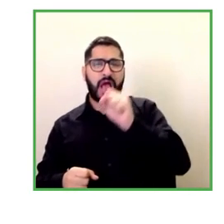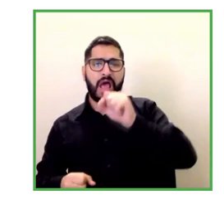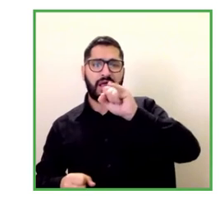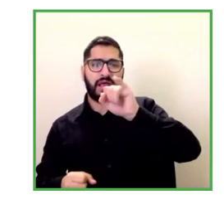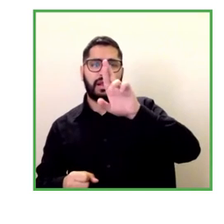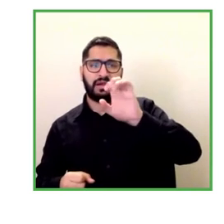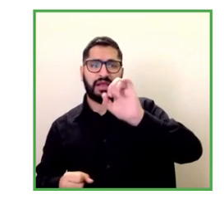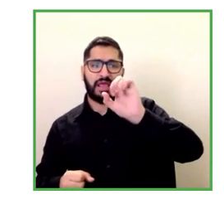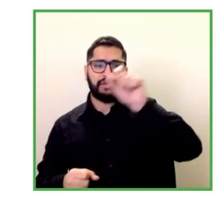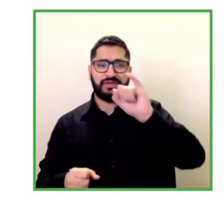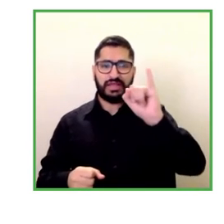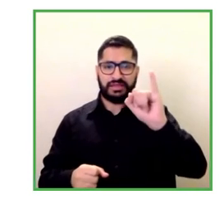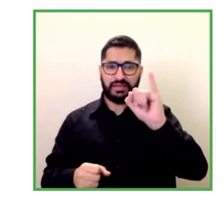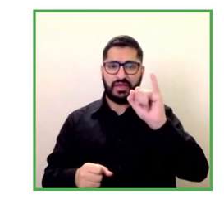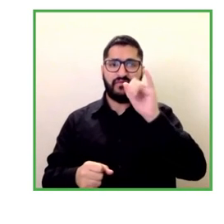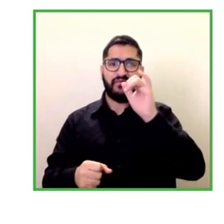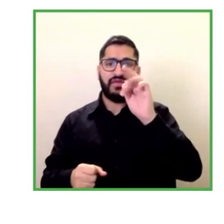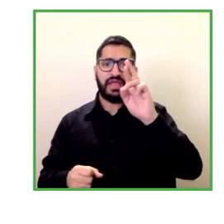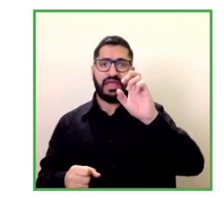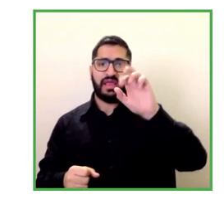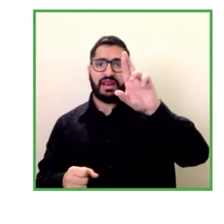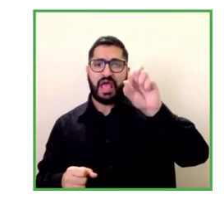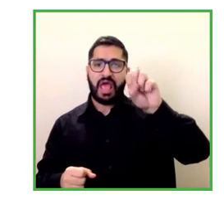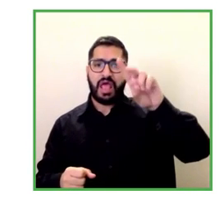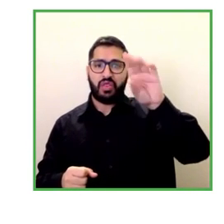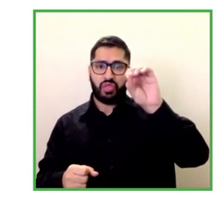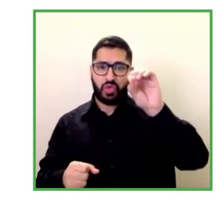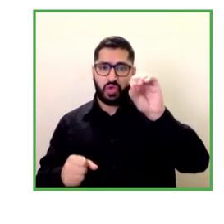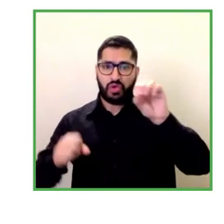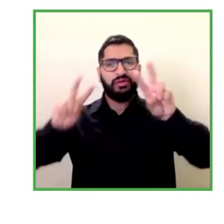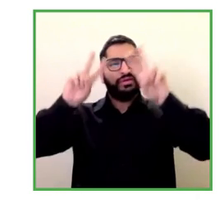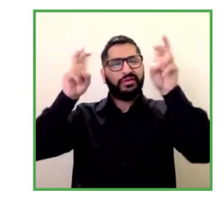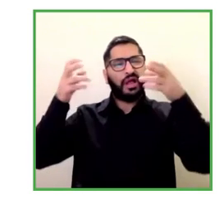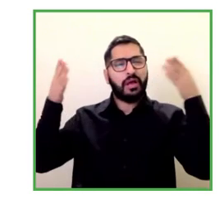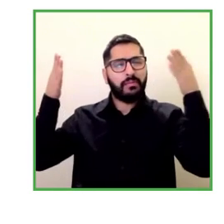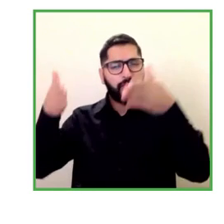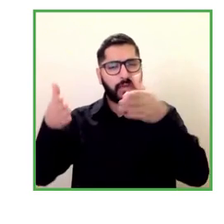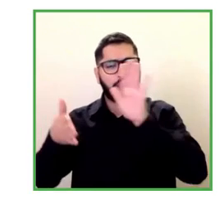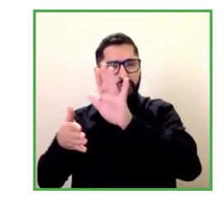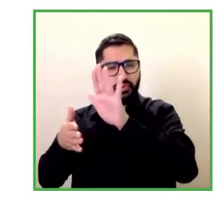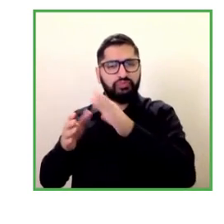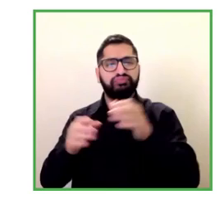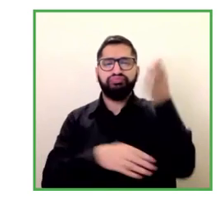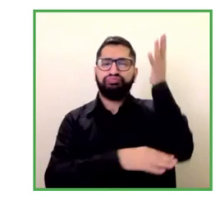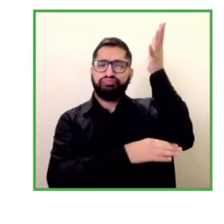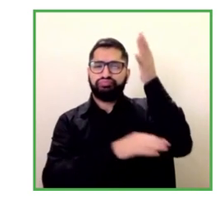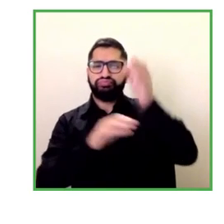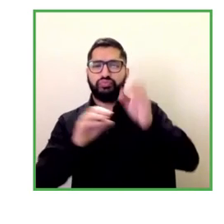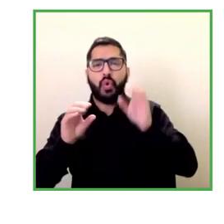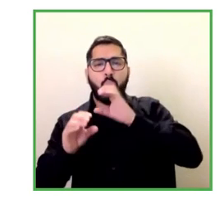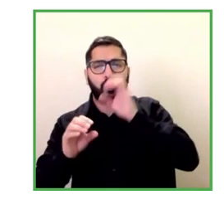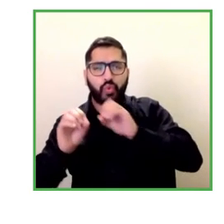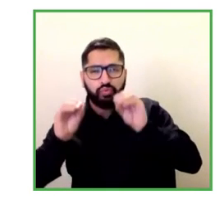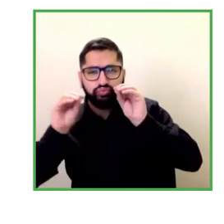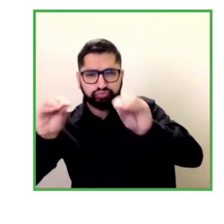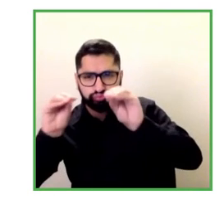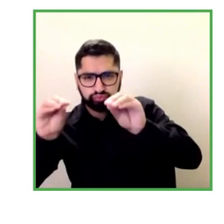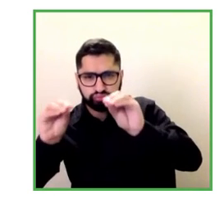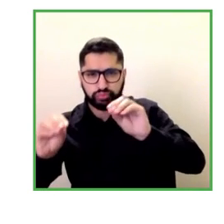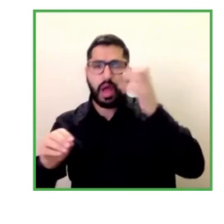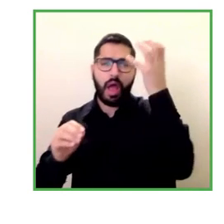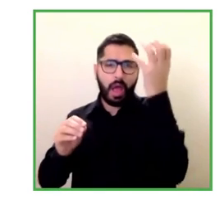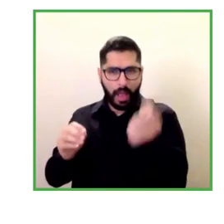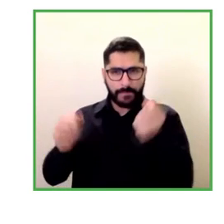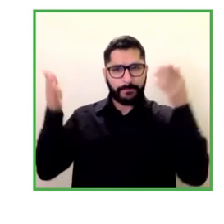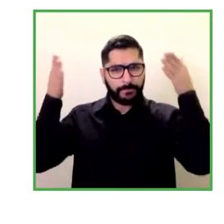Sir Fernando Estrada, open activities. And also in matters of training, of course, we have activities of training open